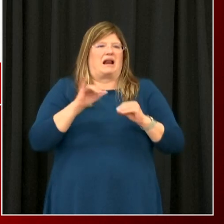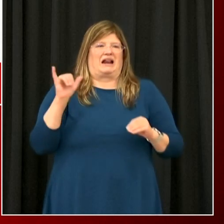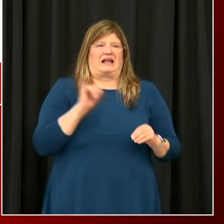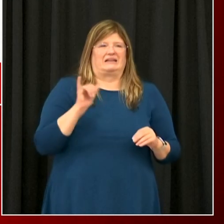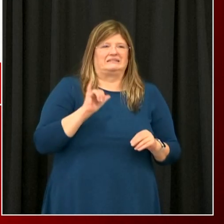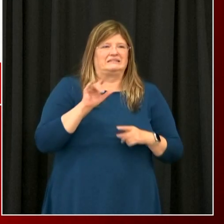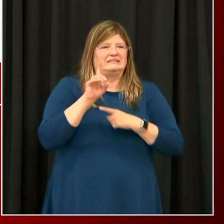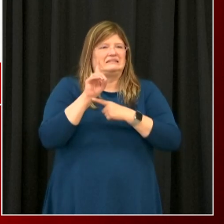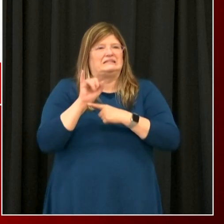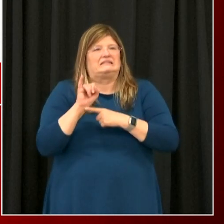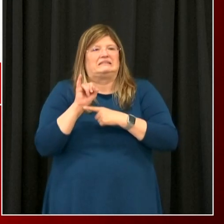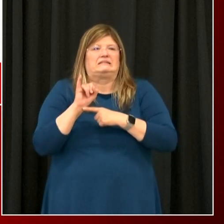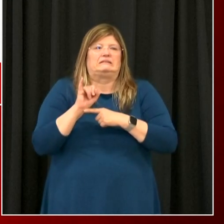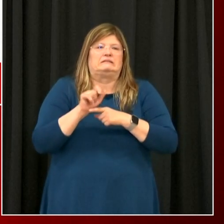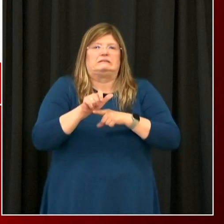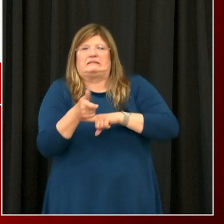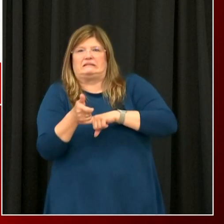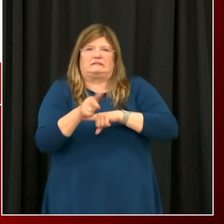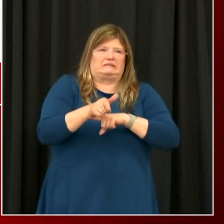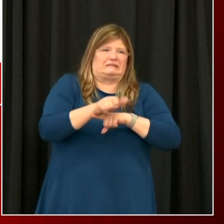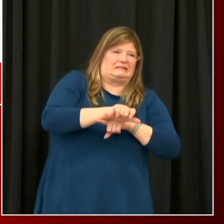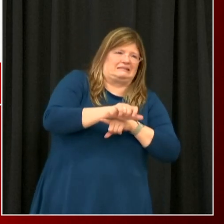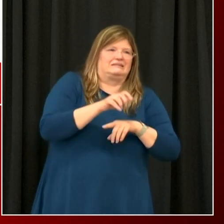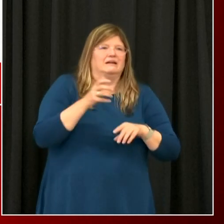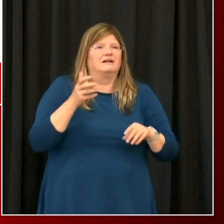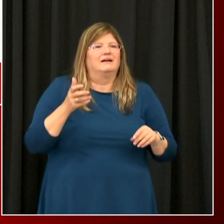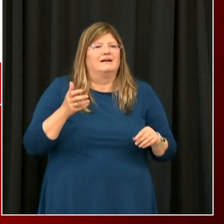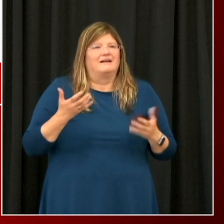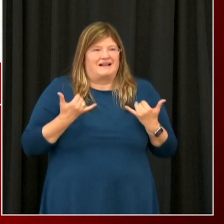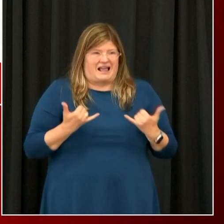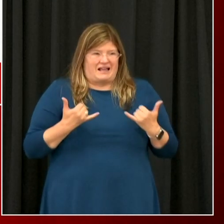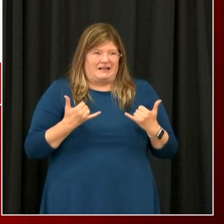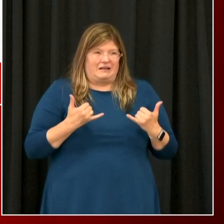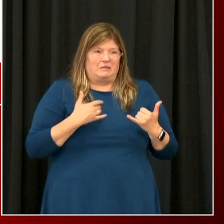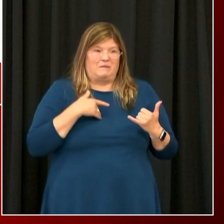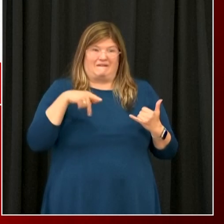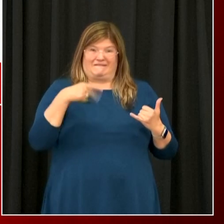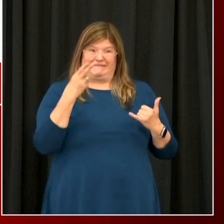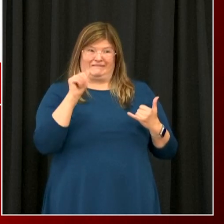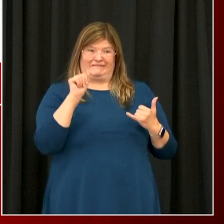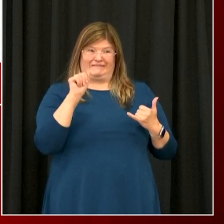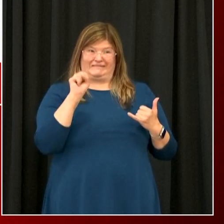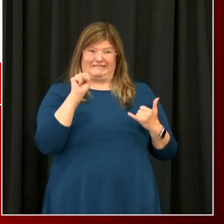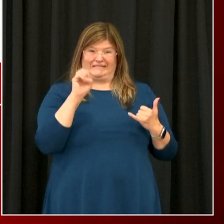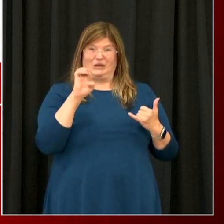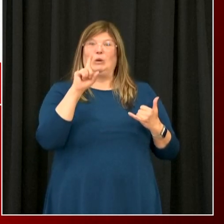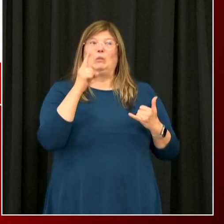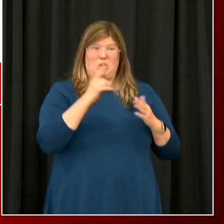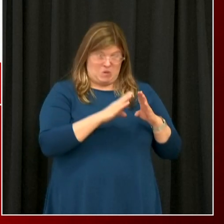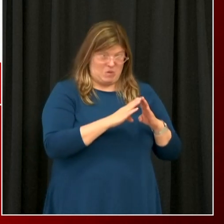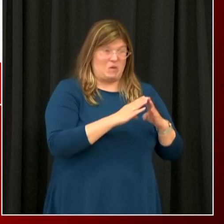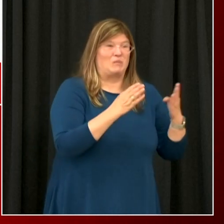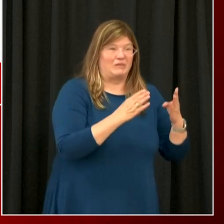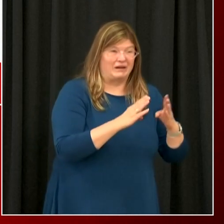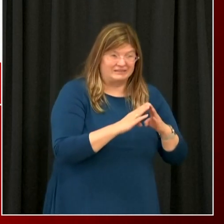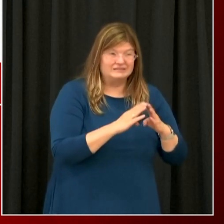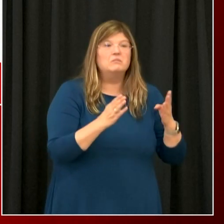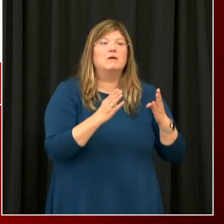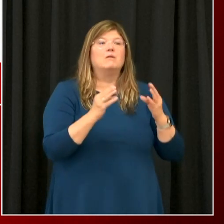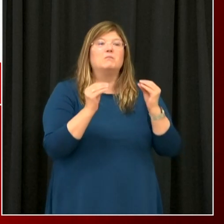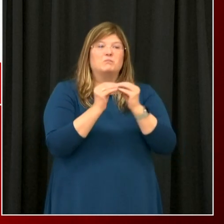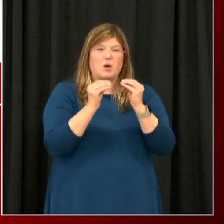phase reopening, and we have the latitude to implement more strict interventions in any one of